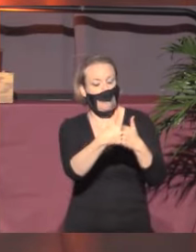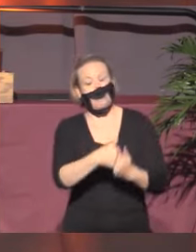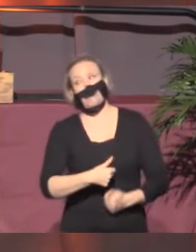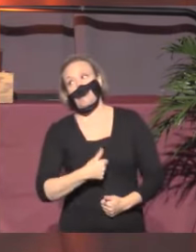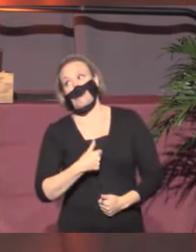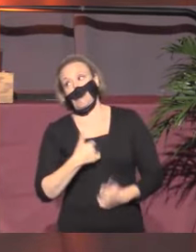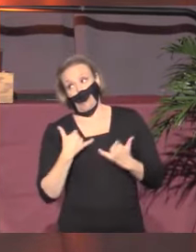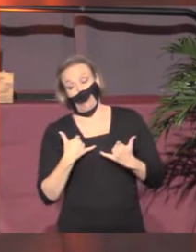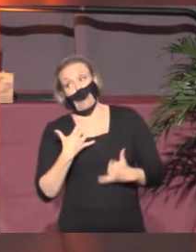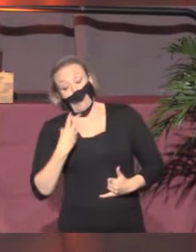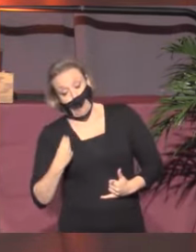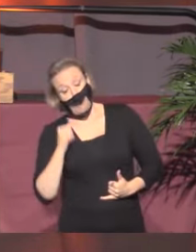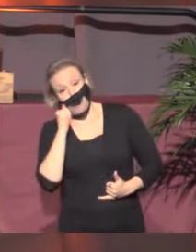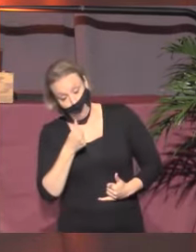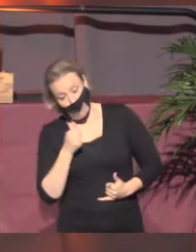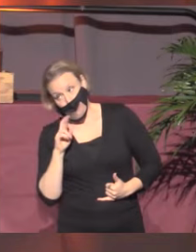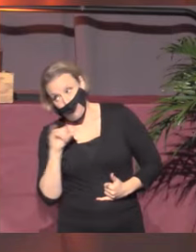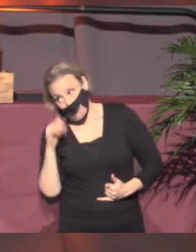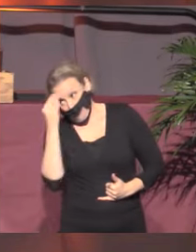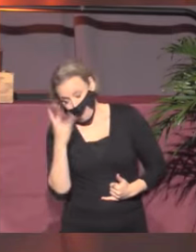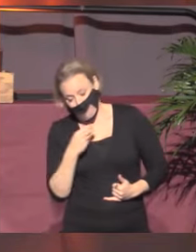say, and of tomorrow.